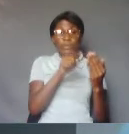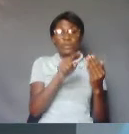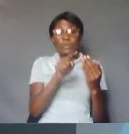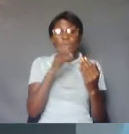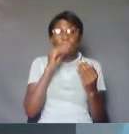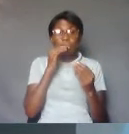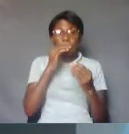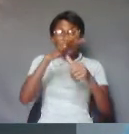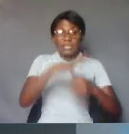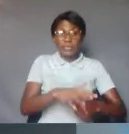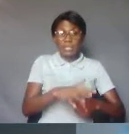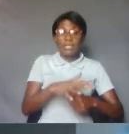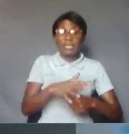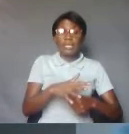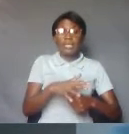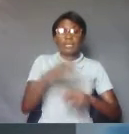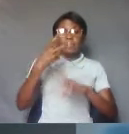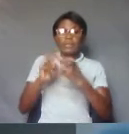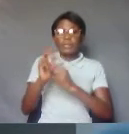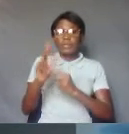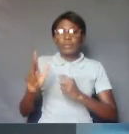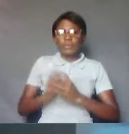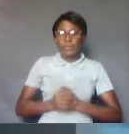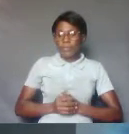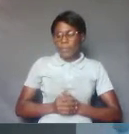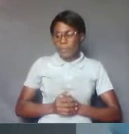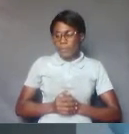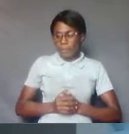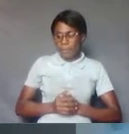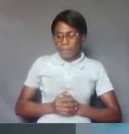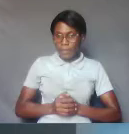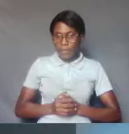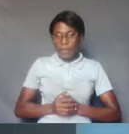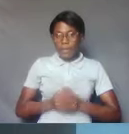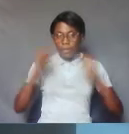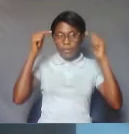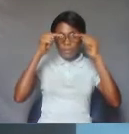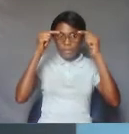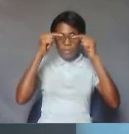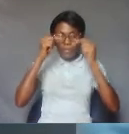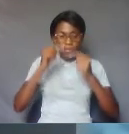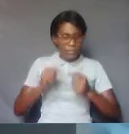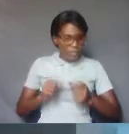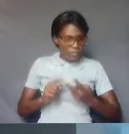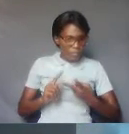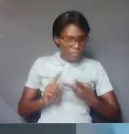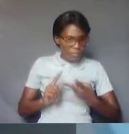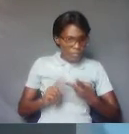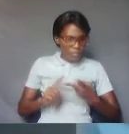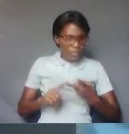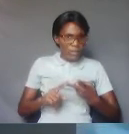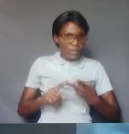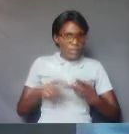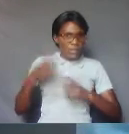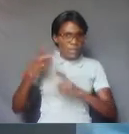discrimination against people with disabilities. So ableism, the prejudice that non-disabled